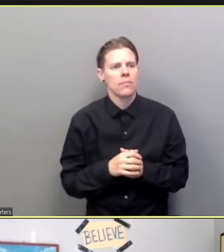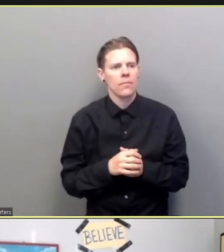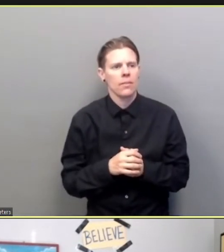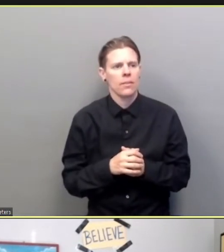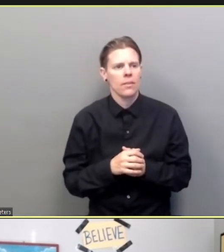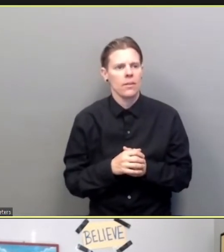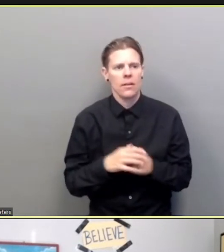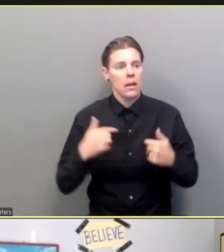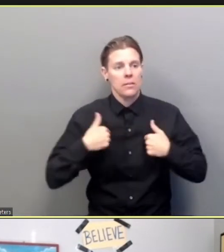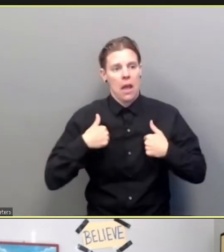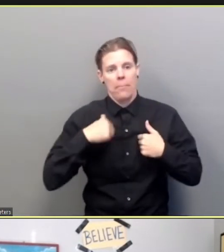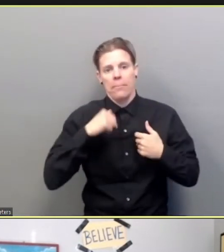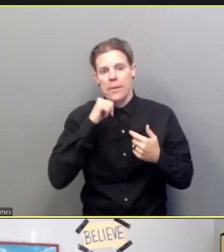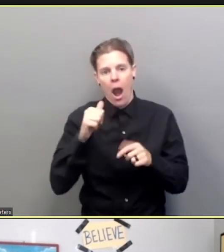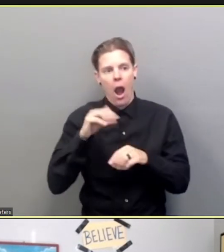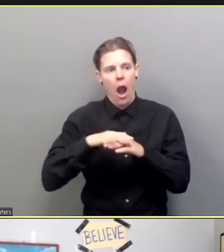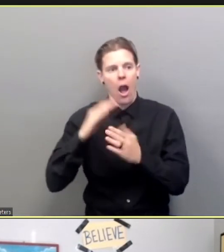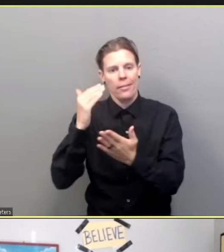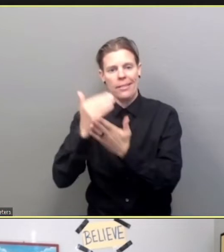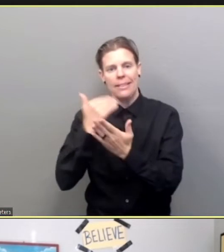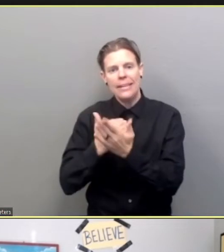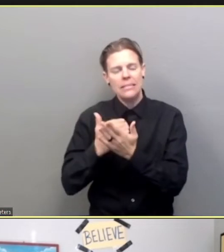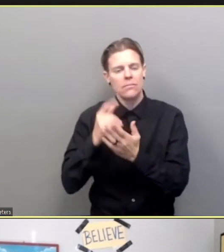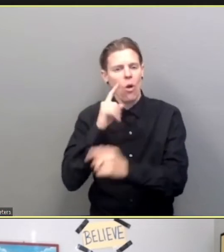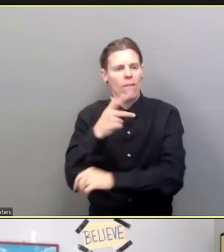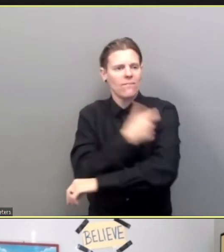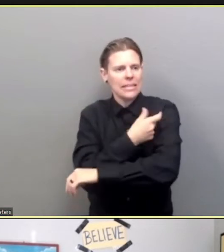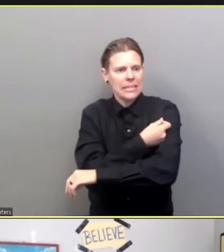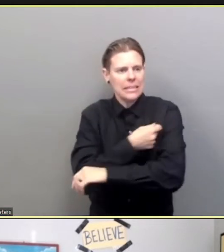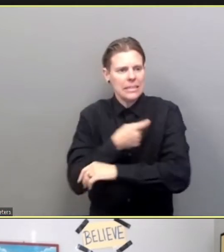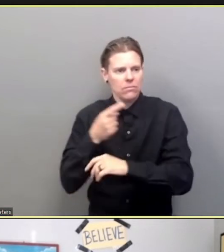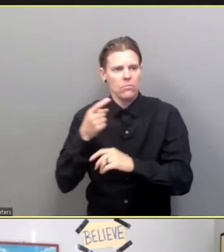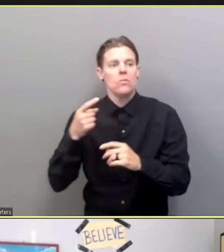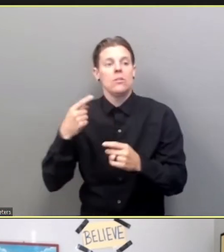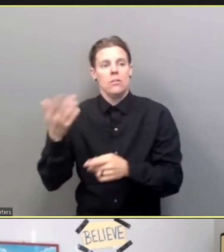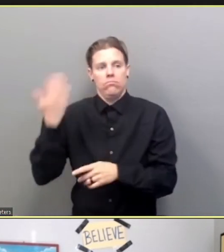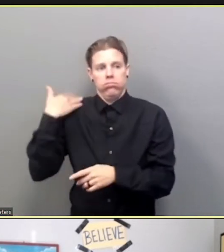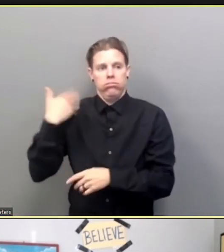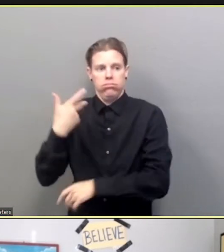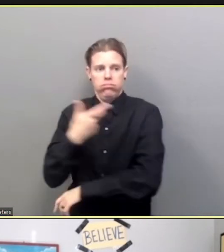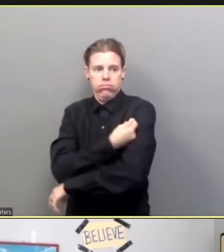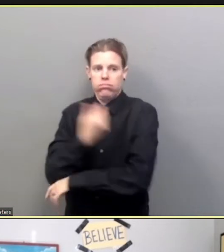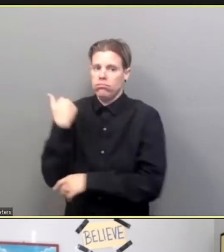I had just gotten my shots in January, and so that